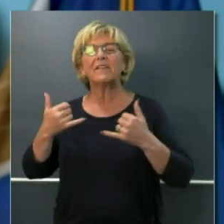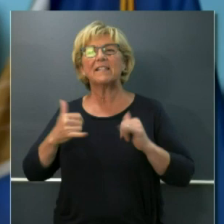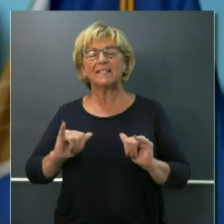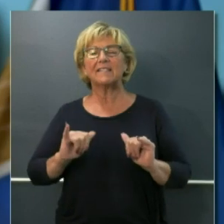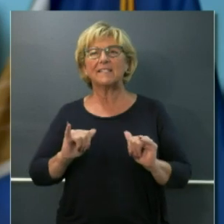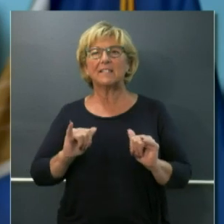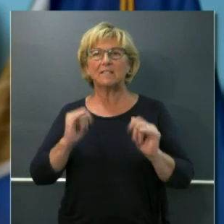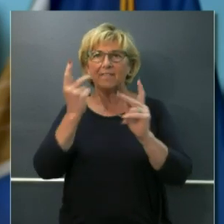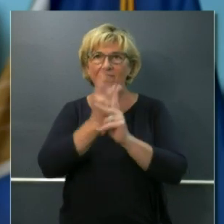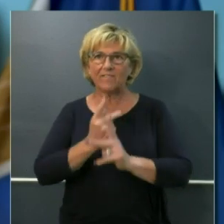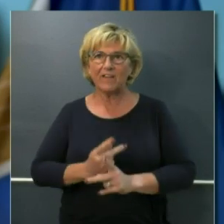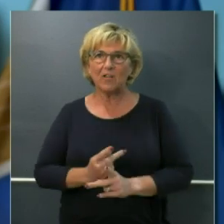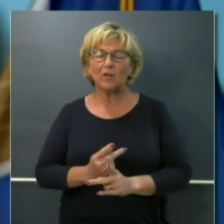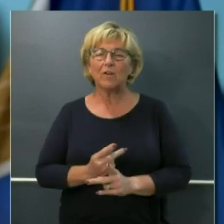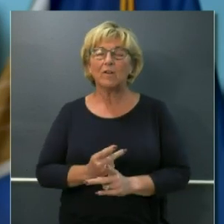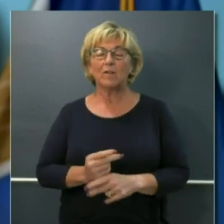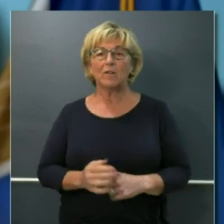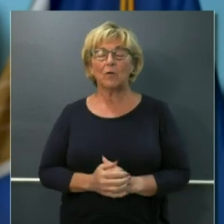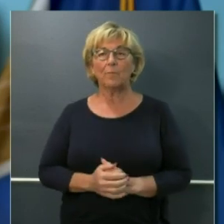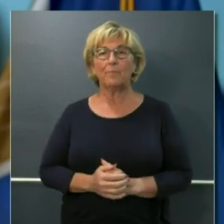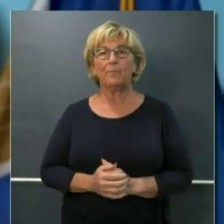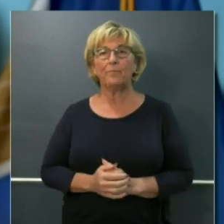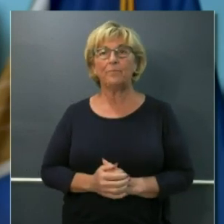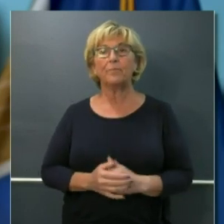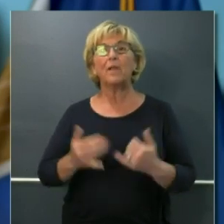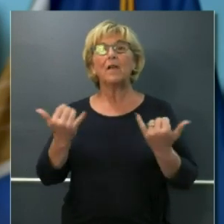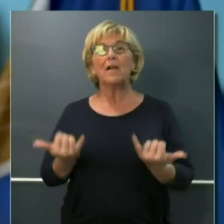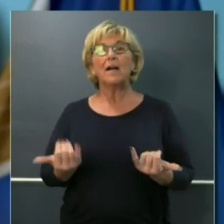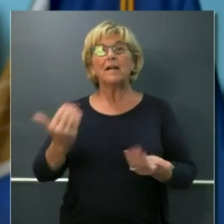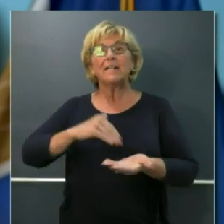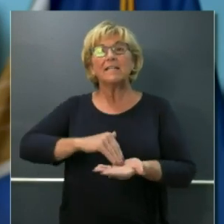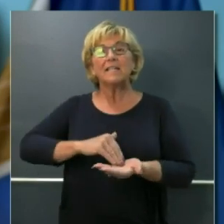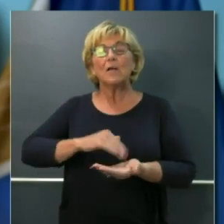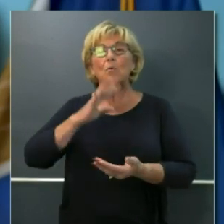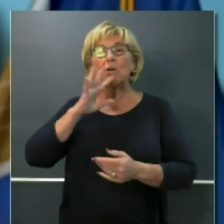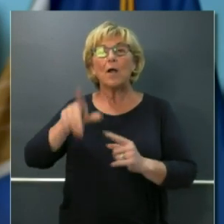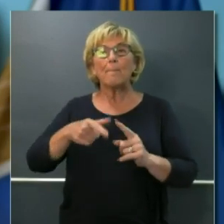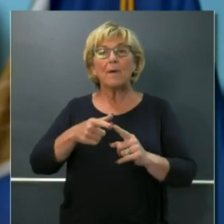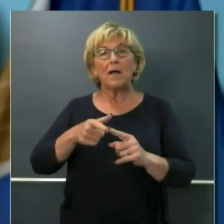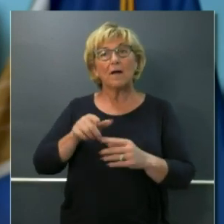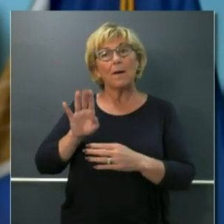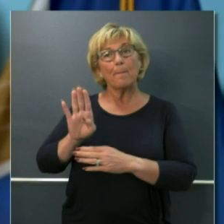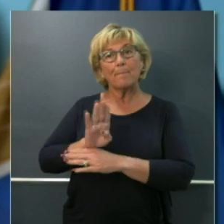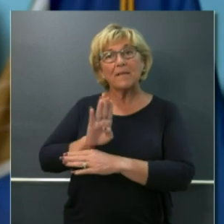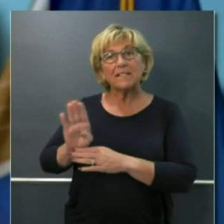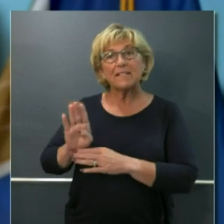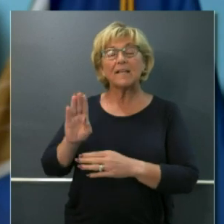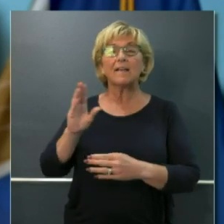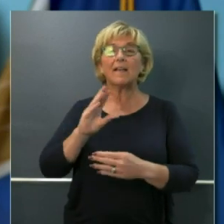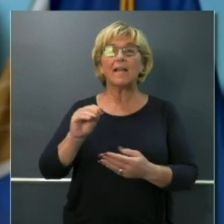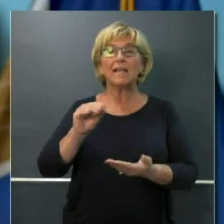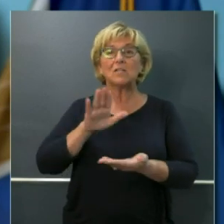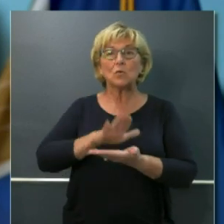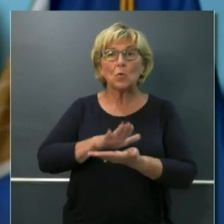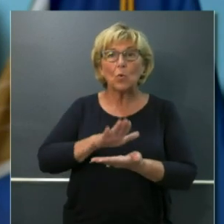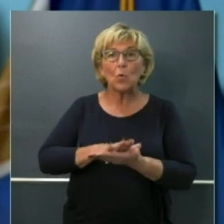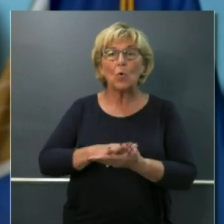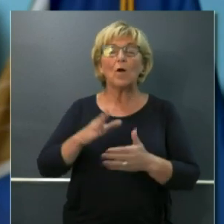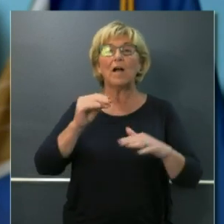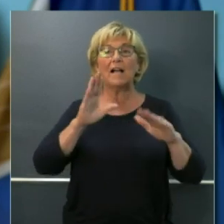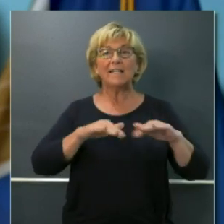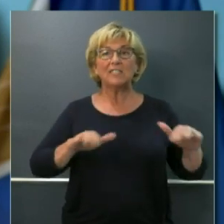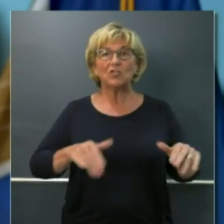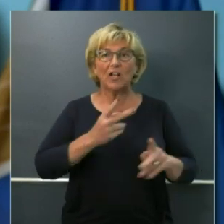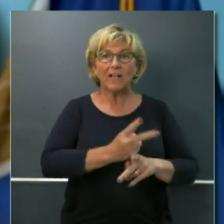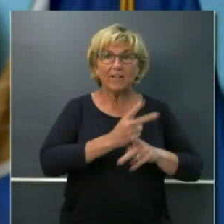indicators that's important. Today, again, we'll highlight the issues around business and schools and child care centers. But before I get to